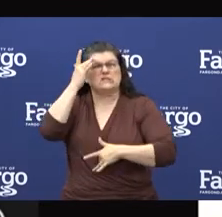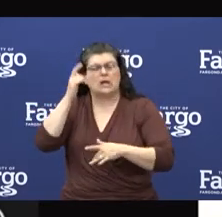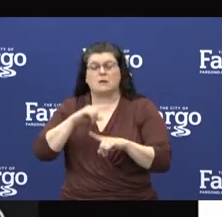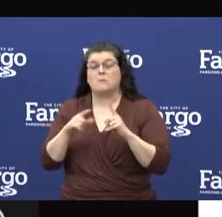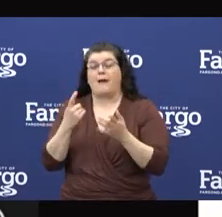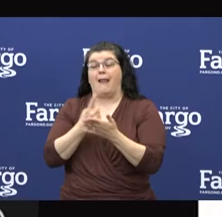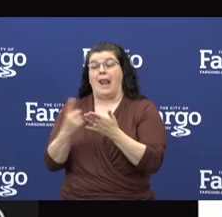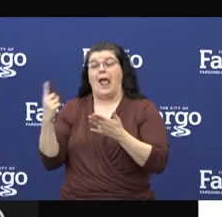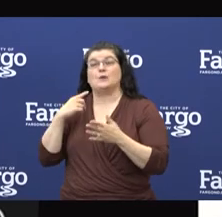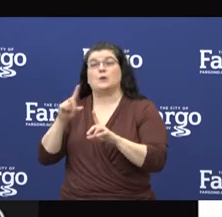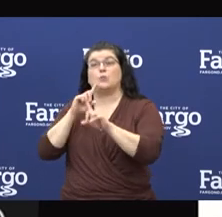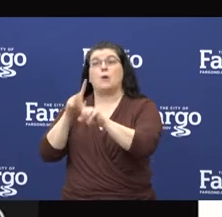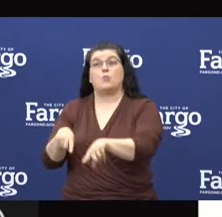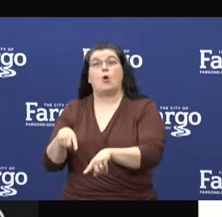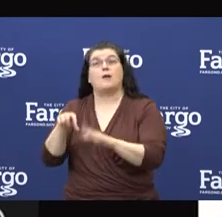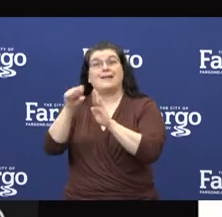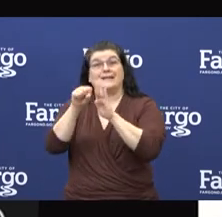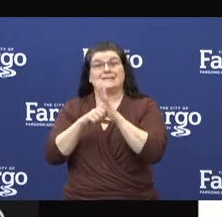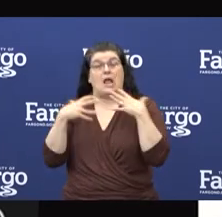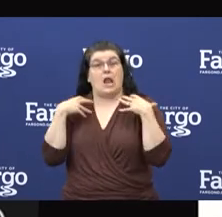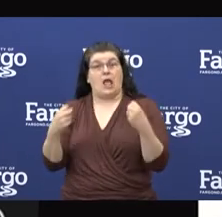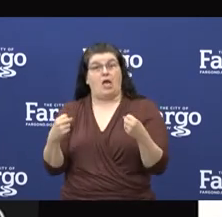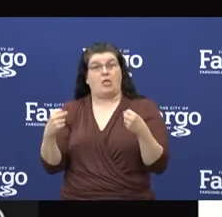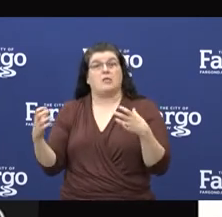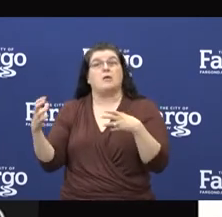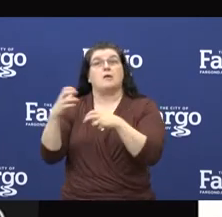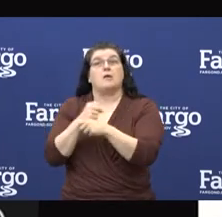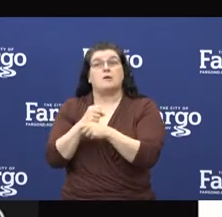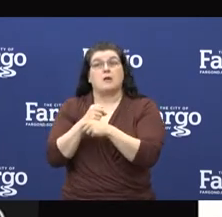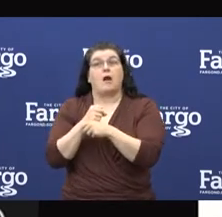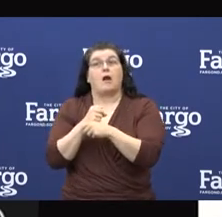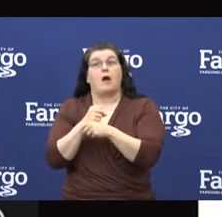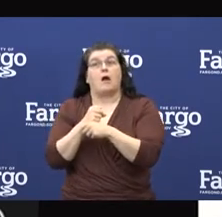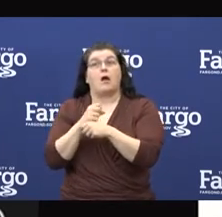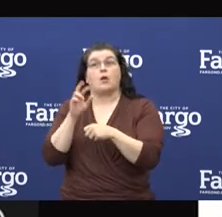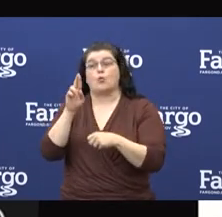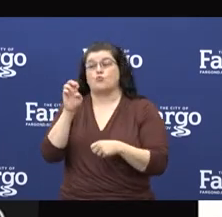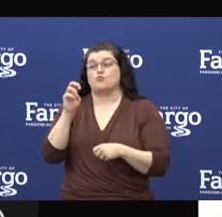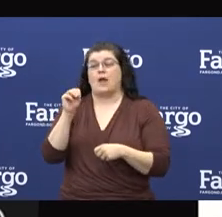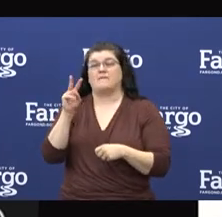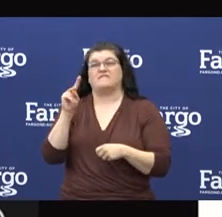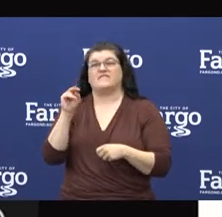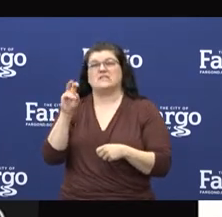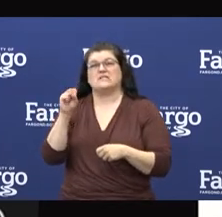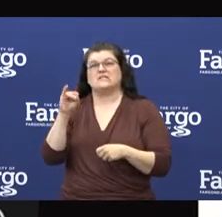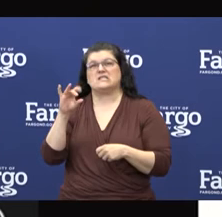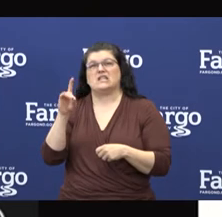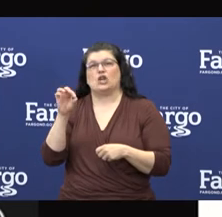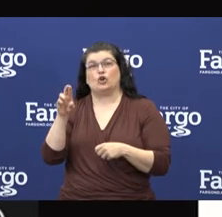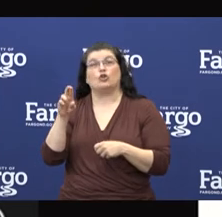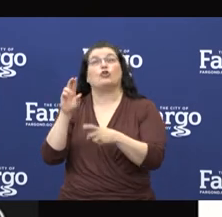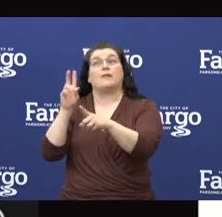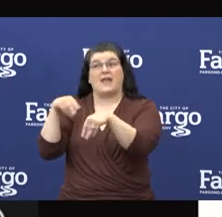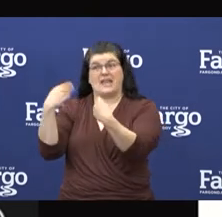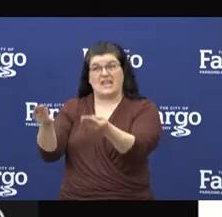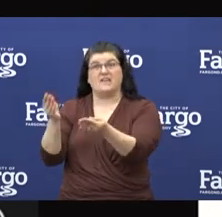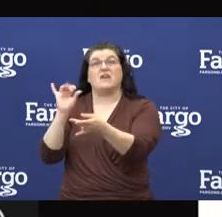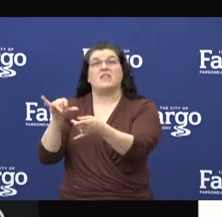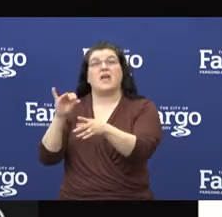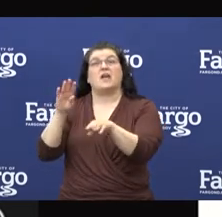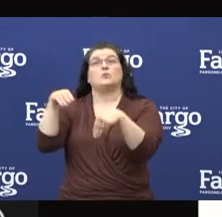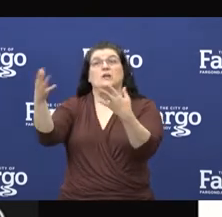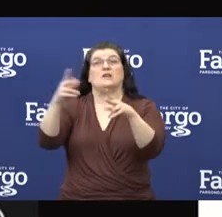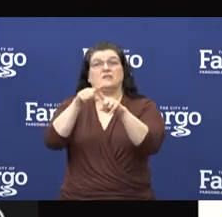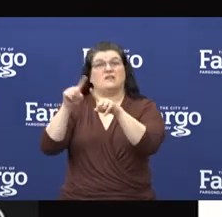that the State Health Department received an allocation of remdesivir from the federal government and then distributed that to our major hospitals throughout